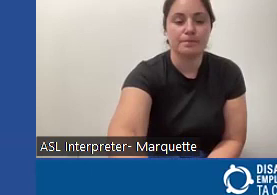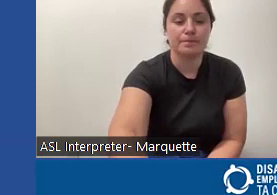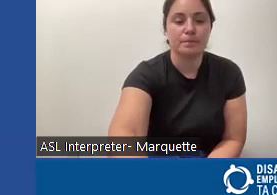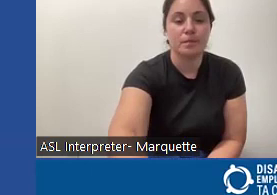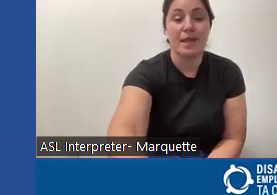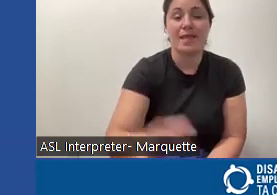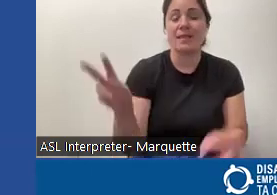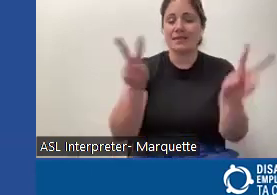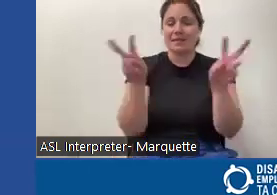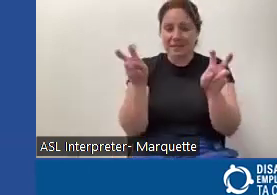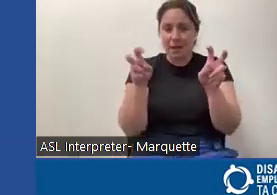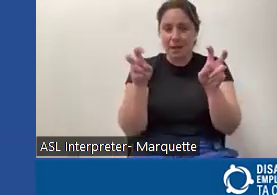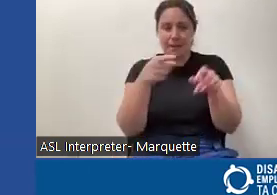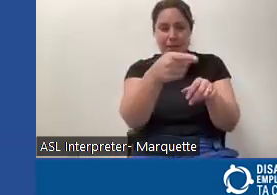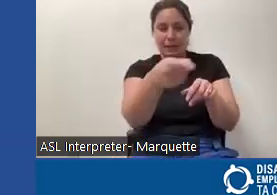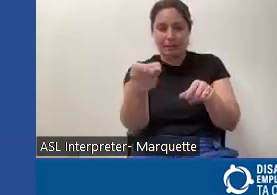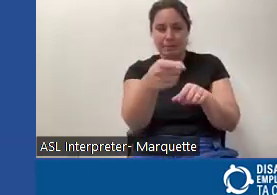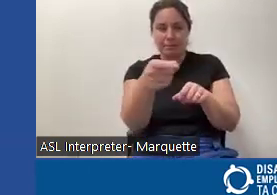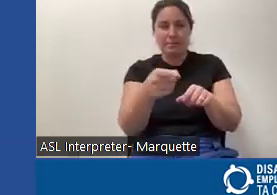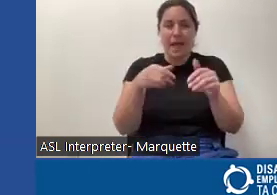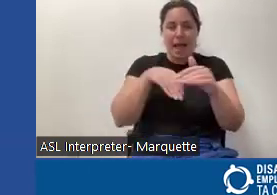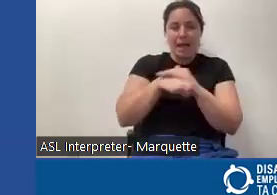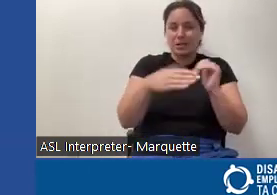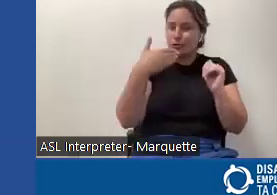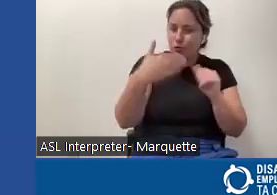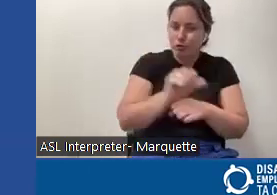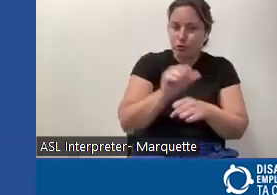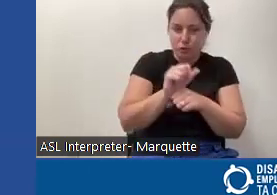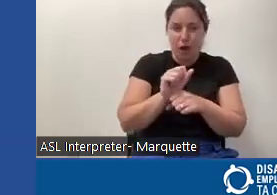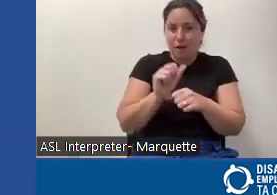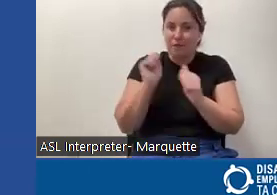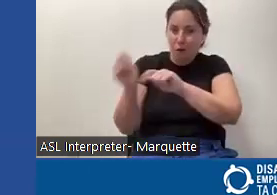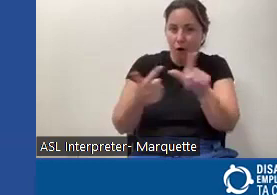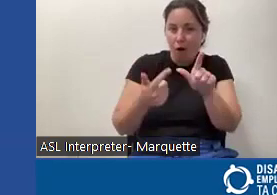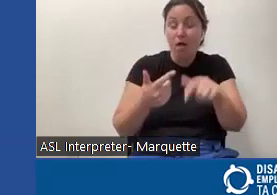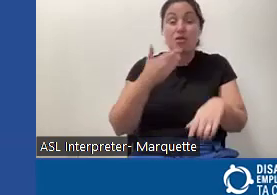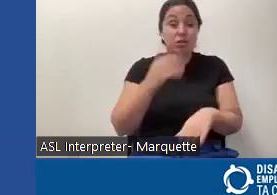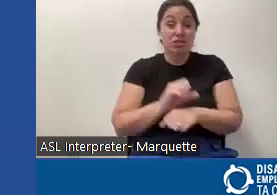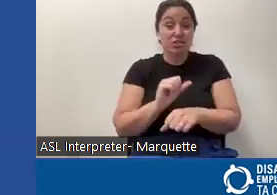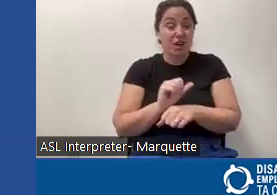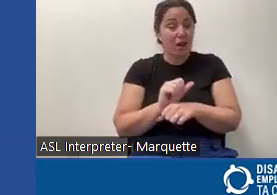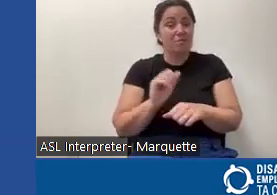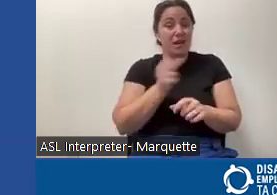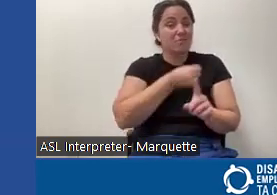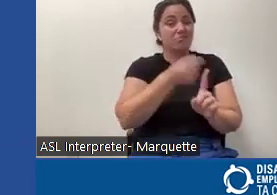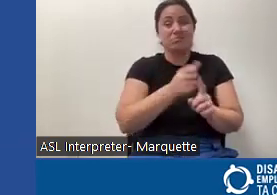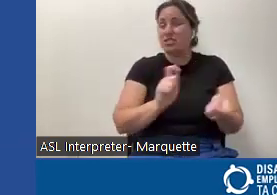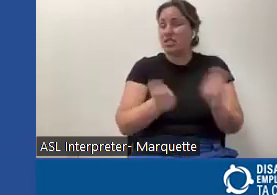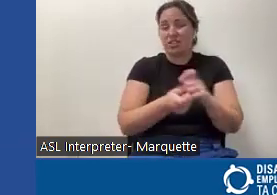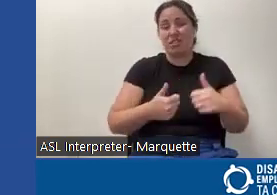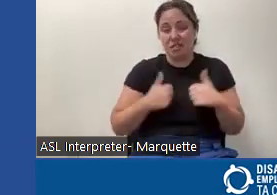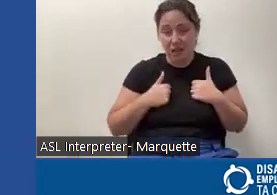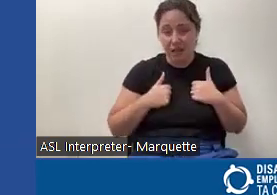this theme, we recognize that good quality jobs change lives and that all workers, including workers with disabilities, deserve